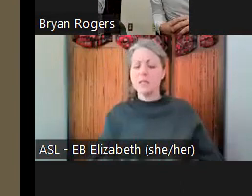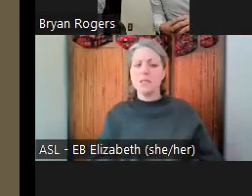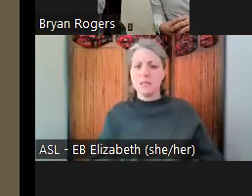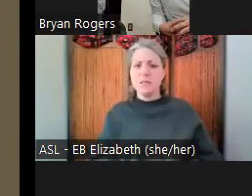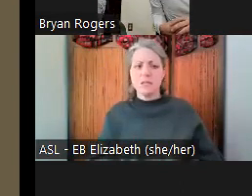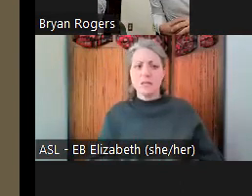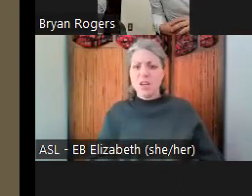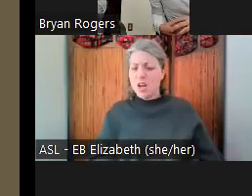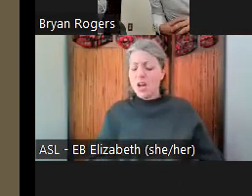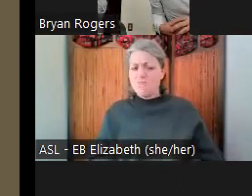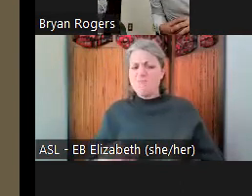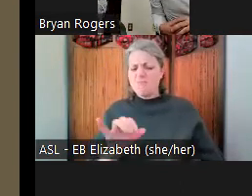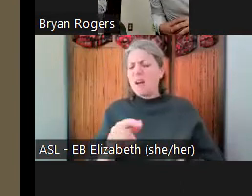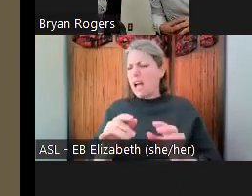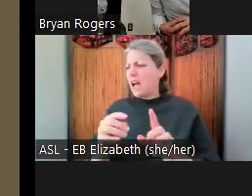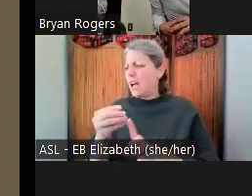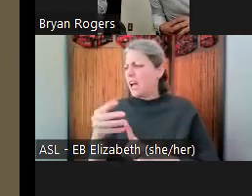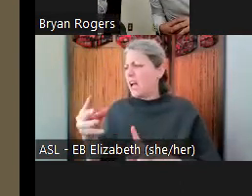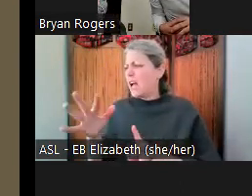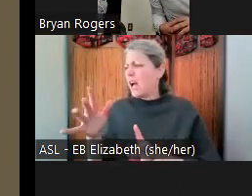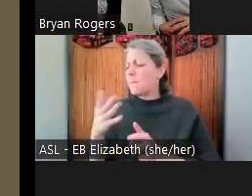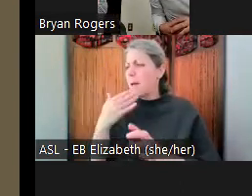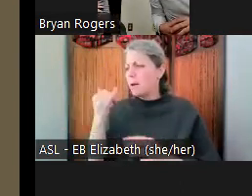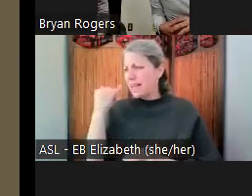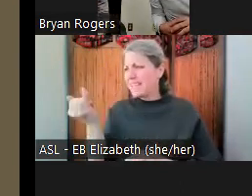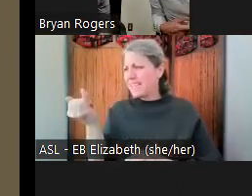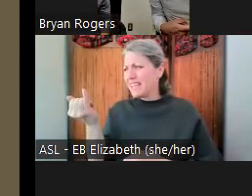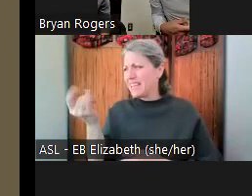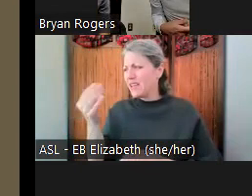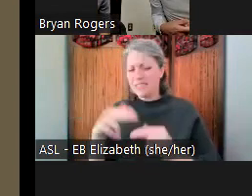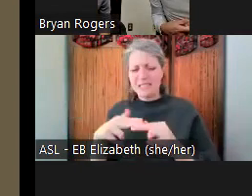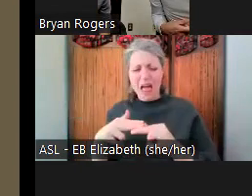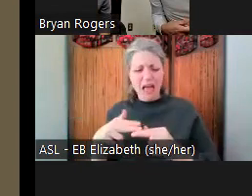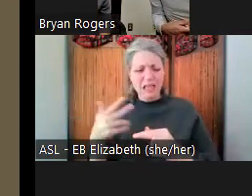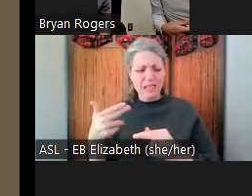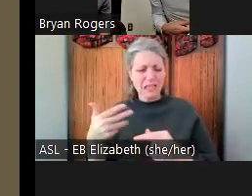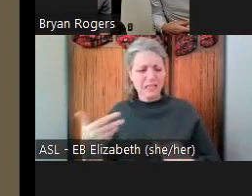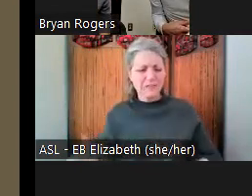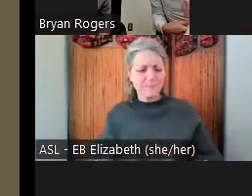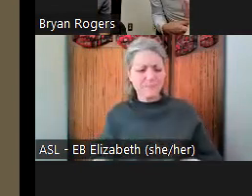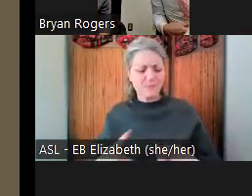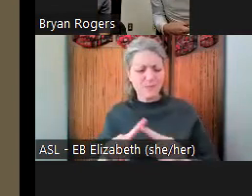yeah, could you go to, if you get a better idea of what it looks like, could you go to the